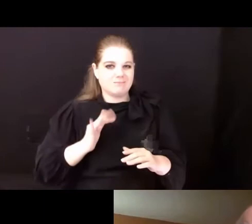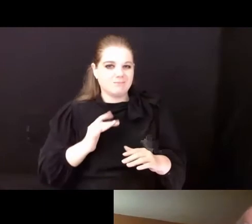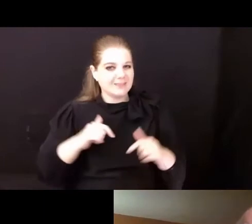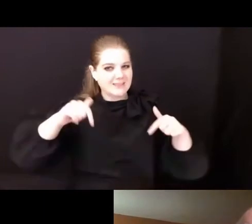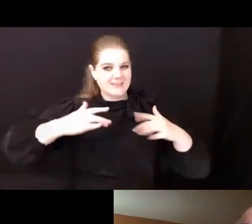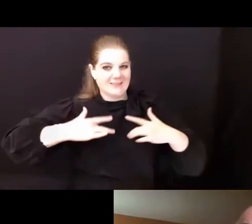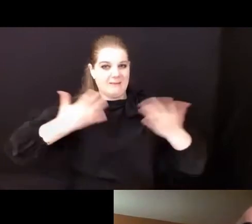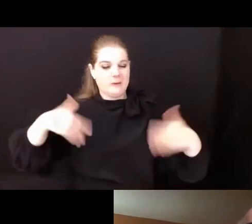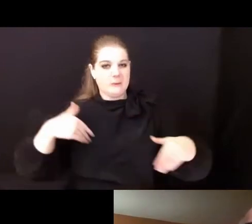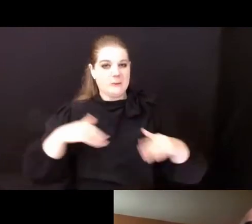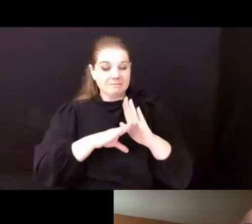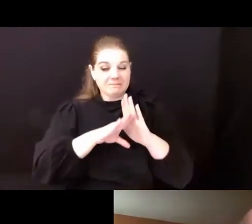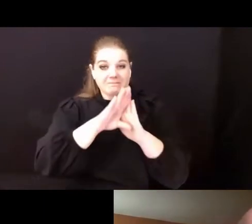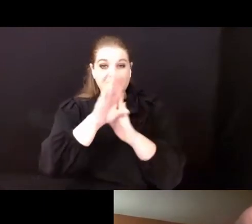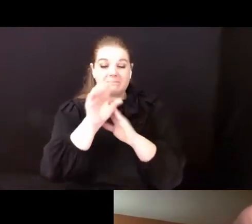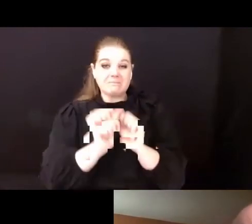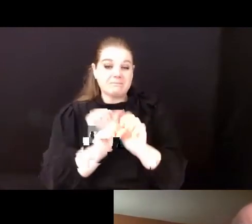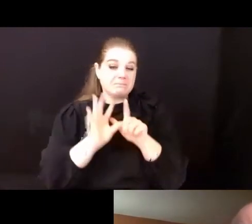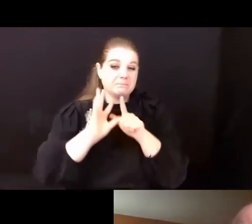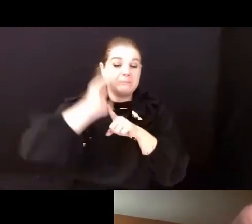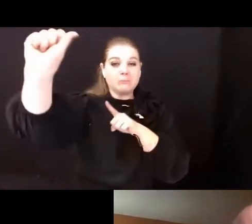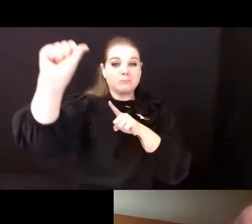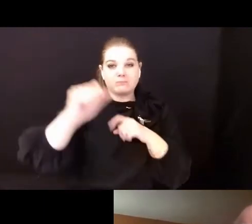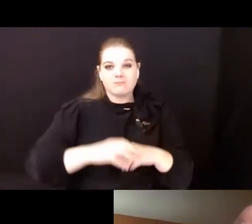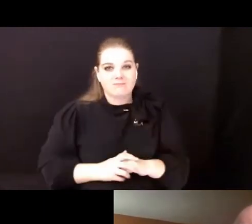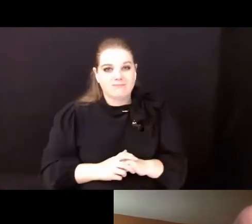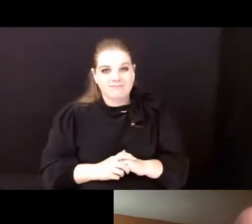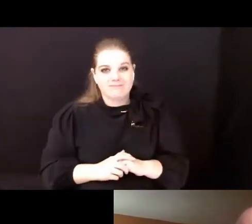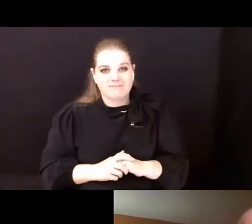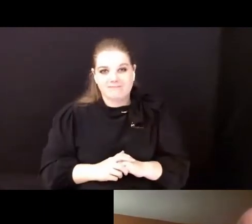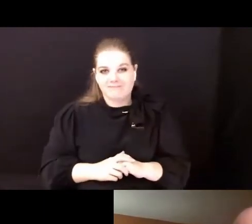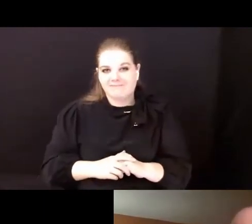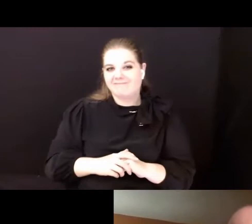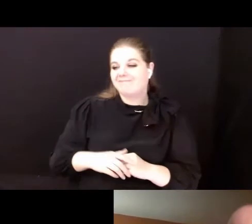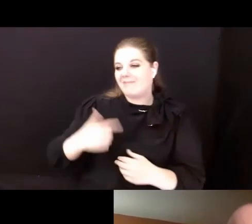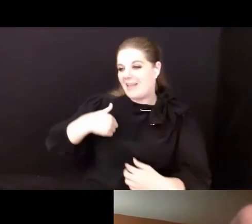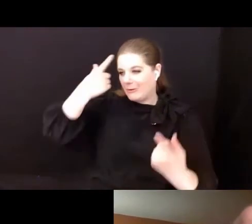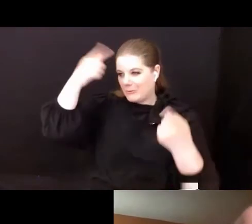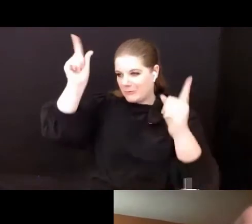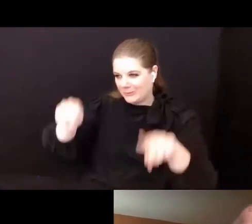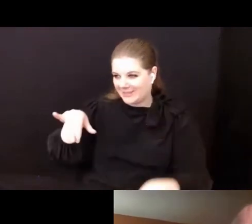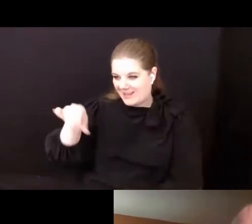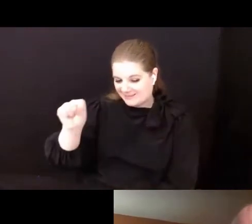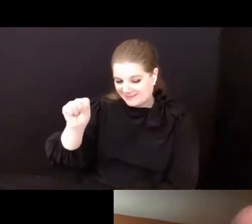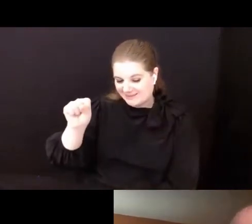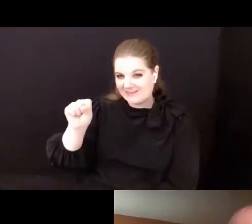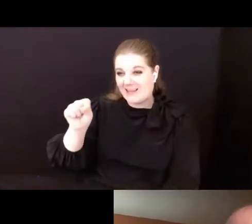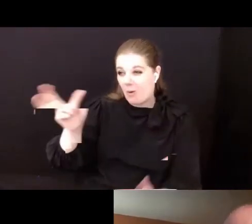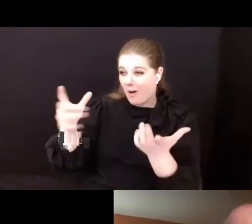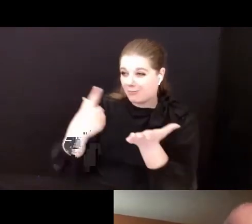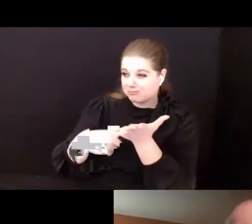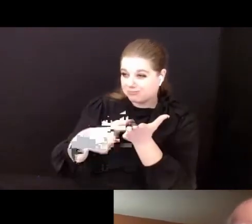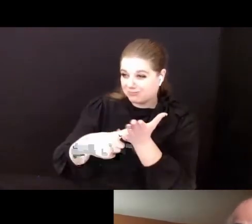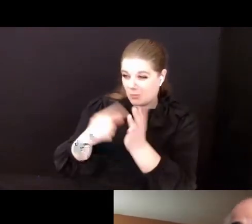amazing. It's amazing. I'll agree with you. And I want to talk about that in just a minute, but